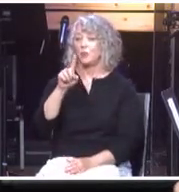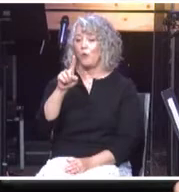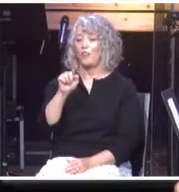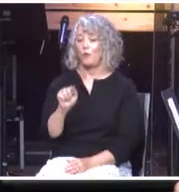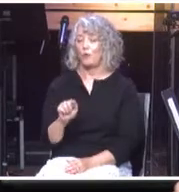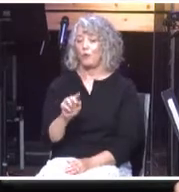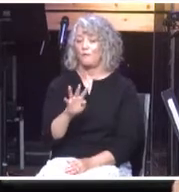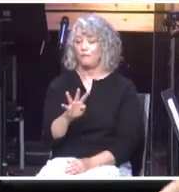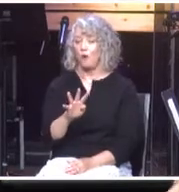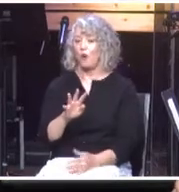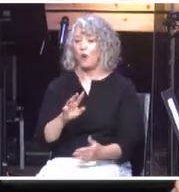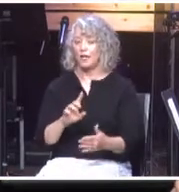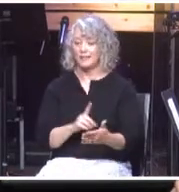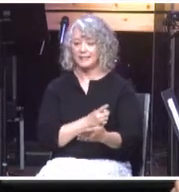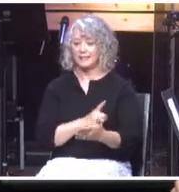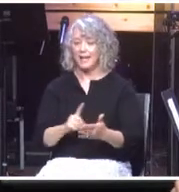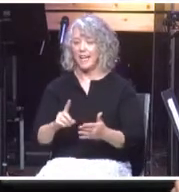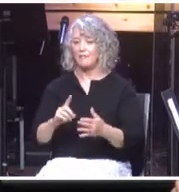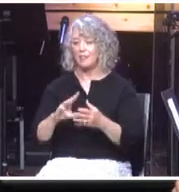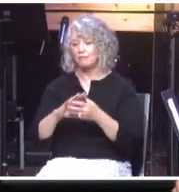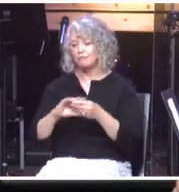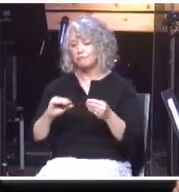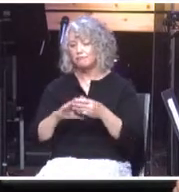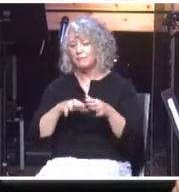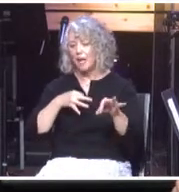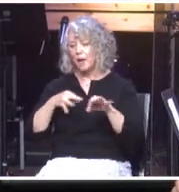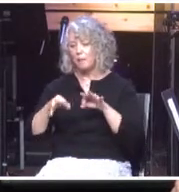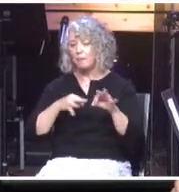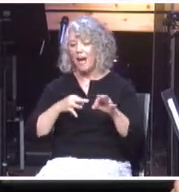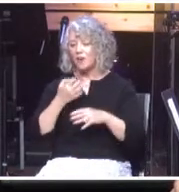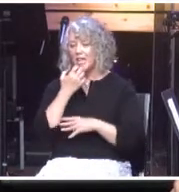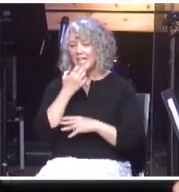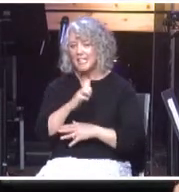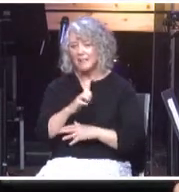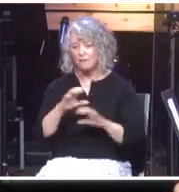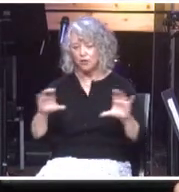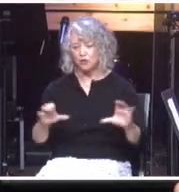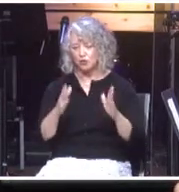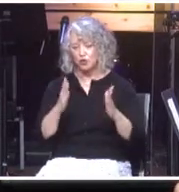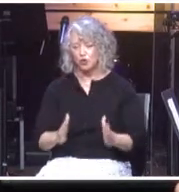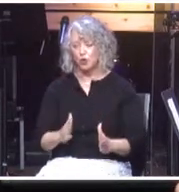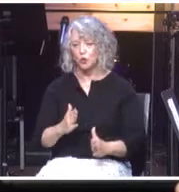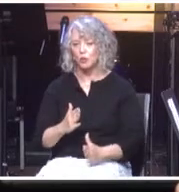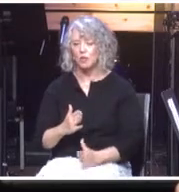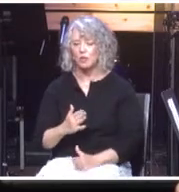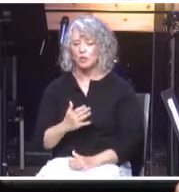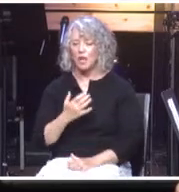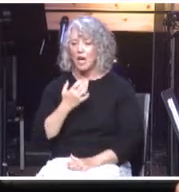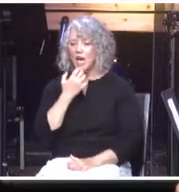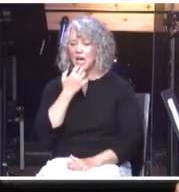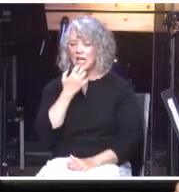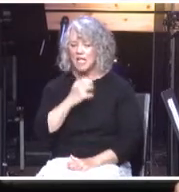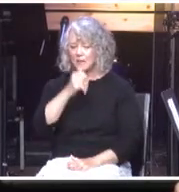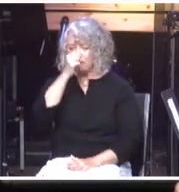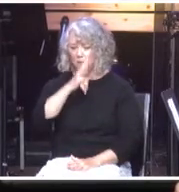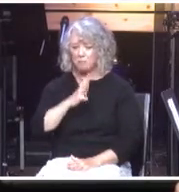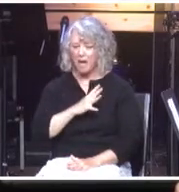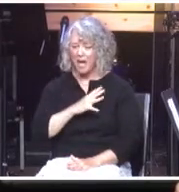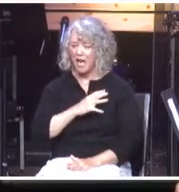David describes an evildoer, a wicked man who mutters in his own heart his